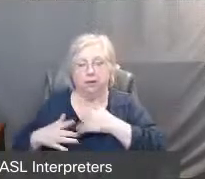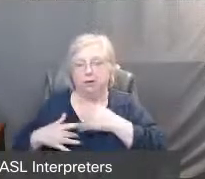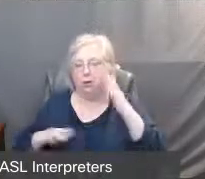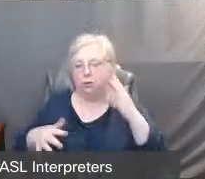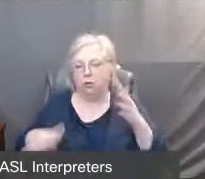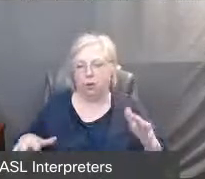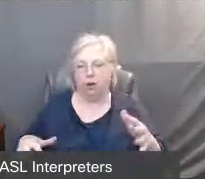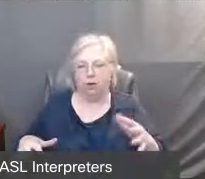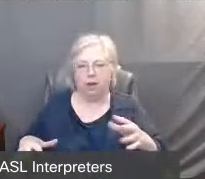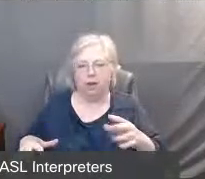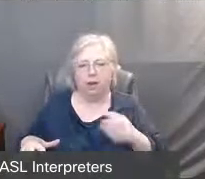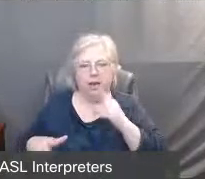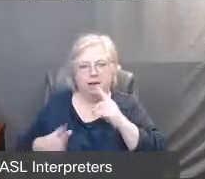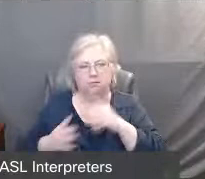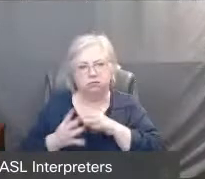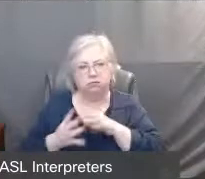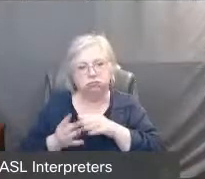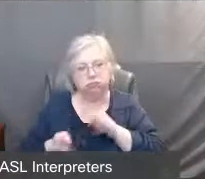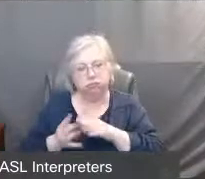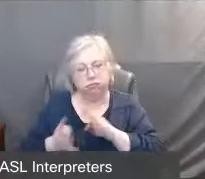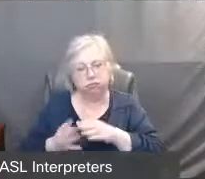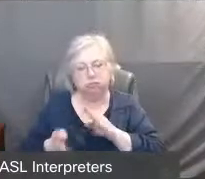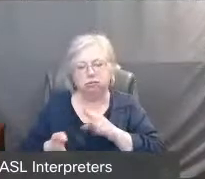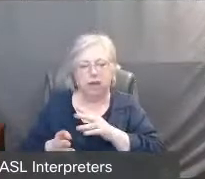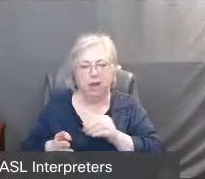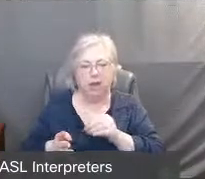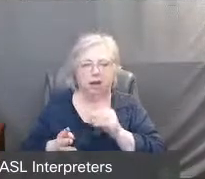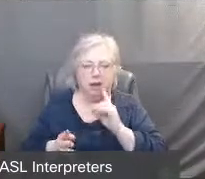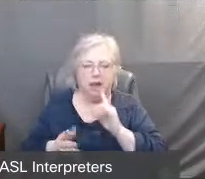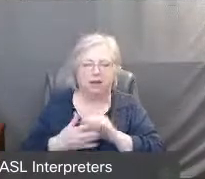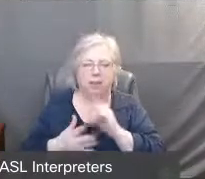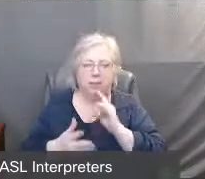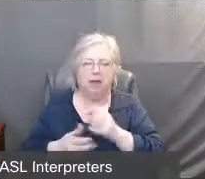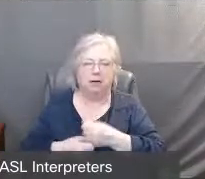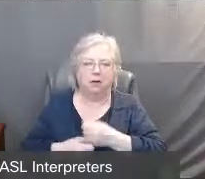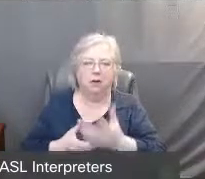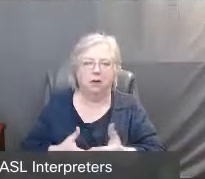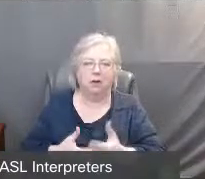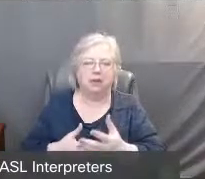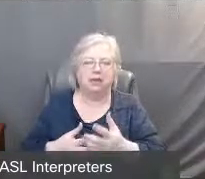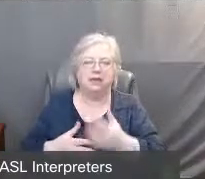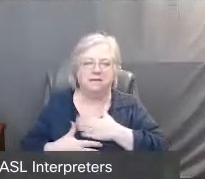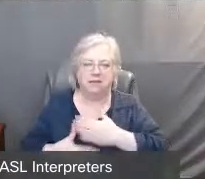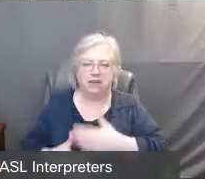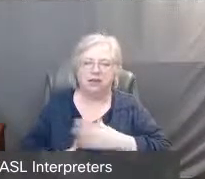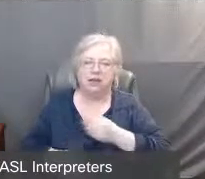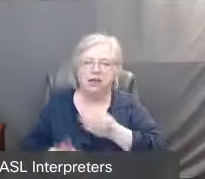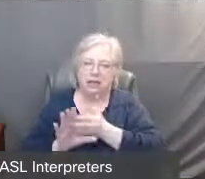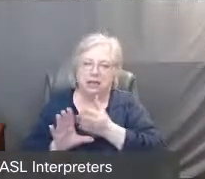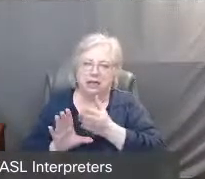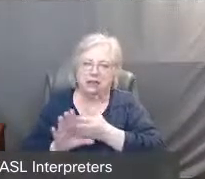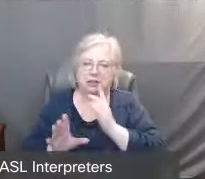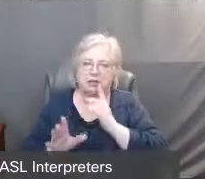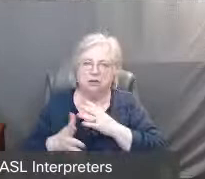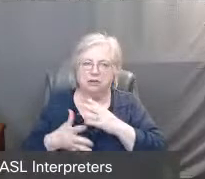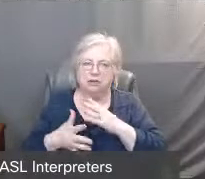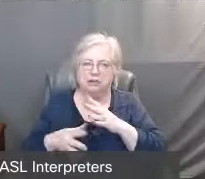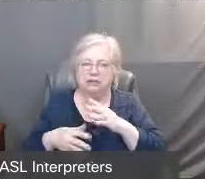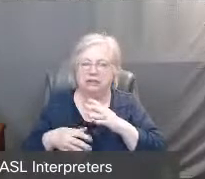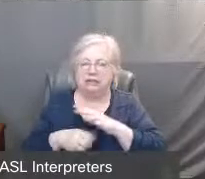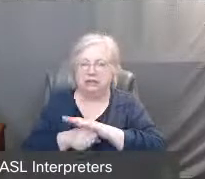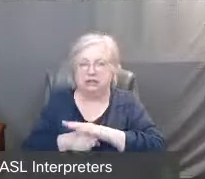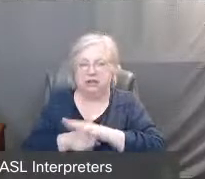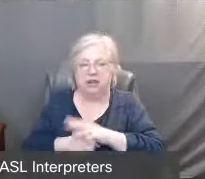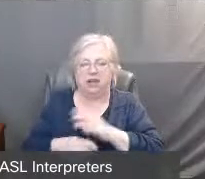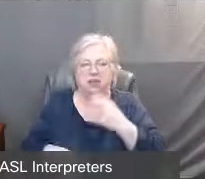sounds like chronic barking and its long-term effect have been known to induce extreme physical and psychological distress,